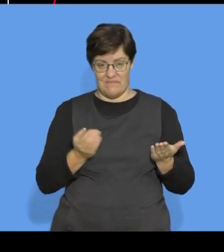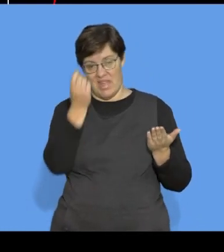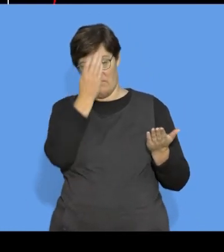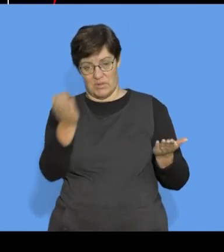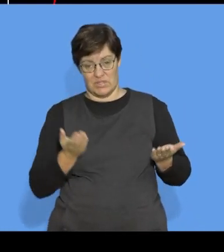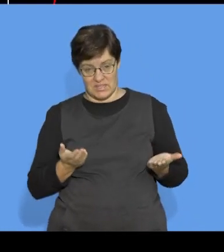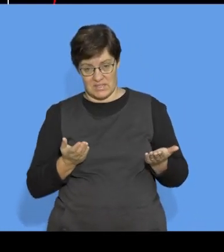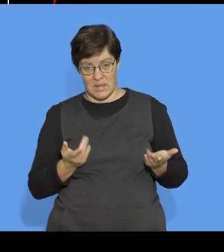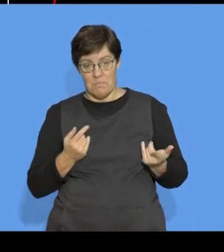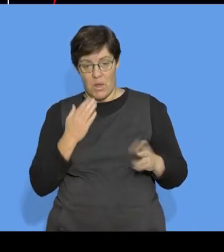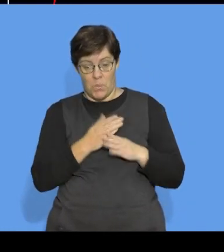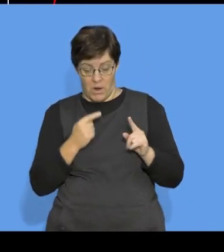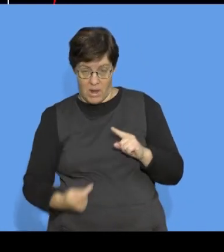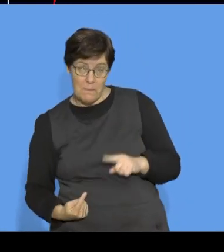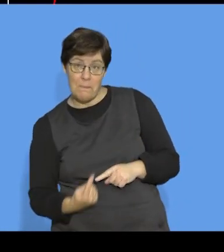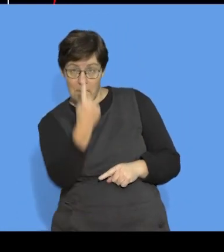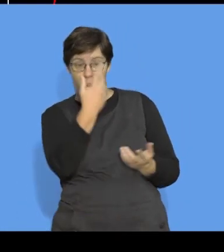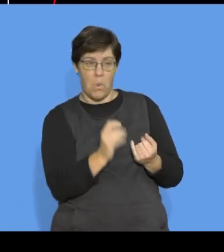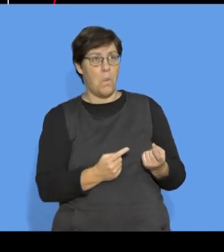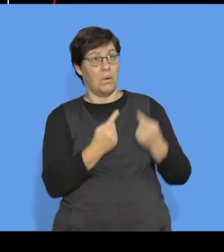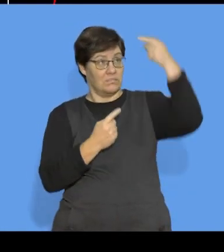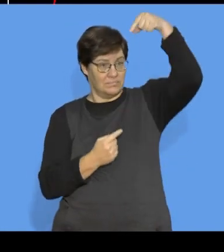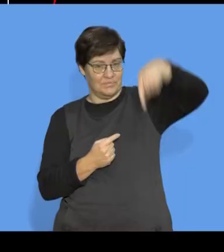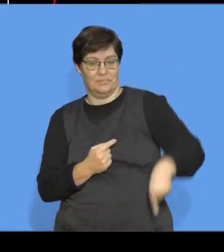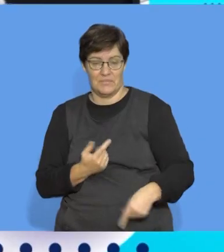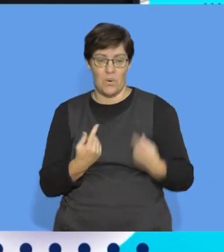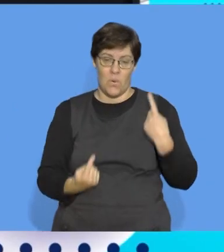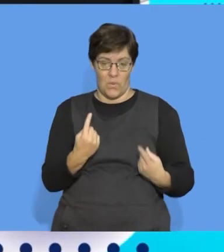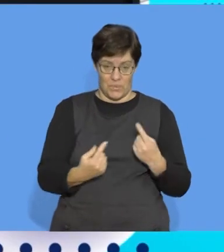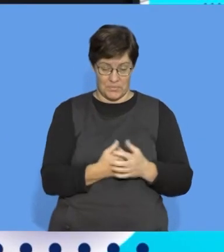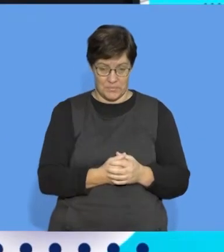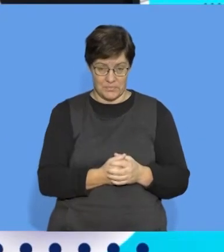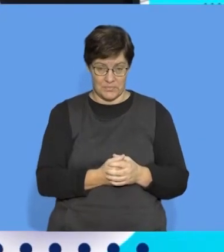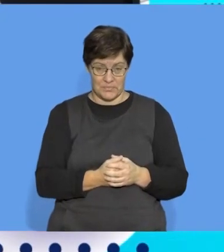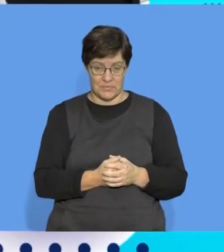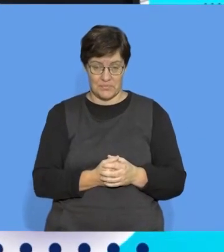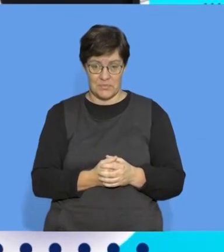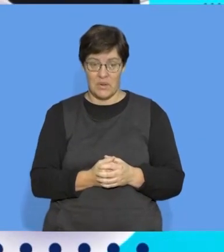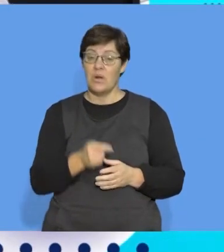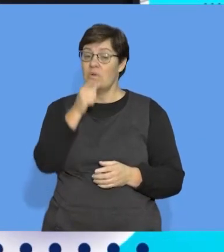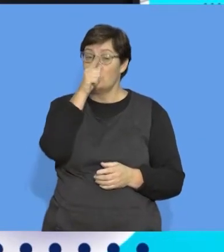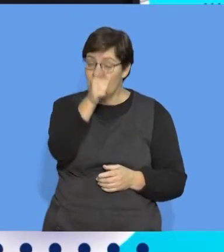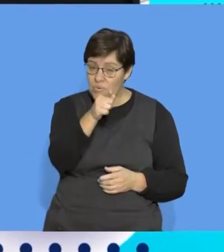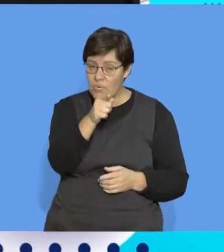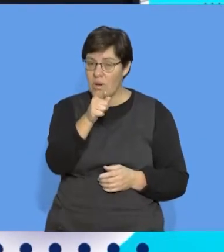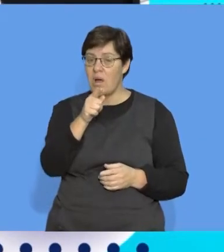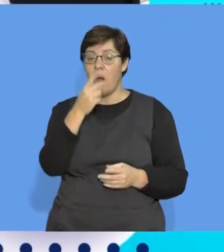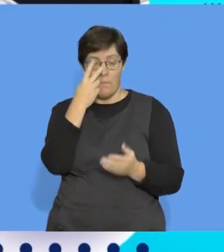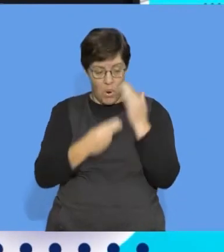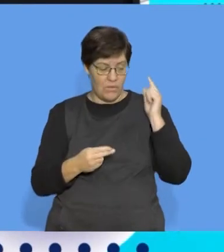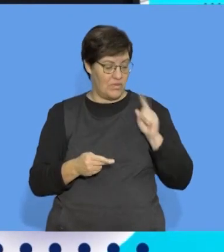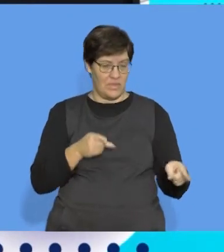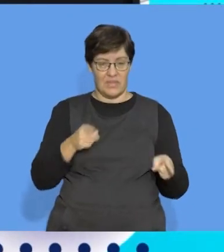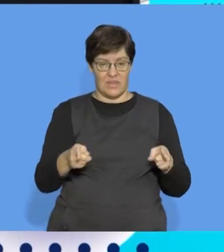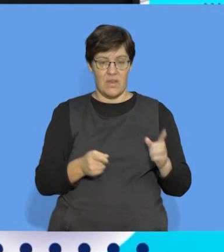on how and what information is provided to you, you will then decide which way to do your calculations.